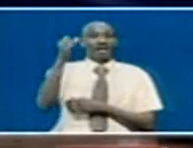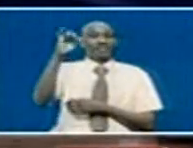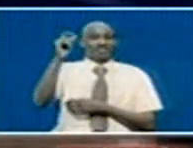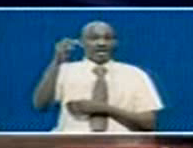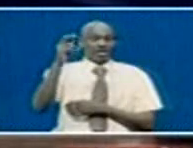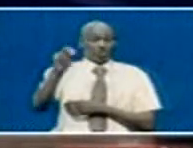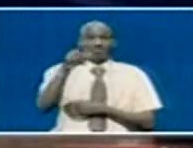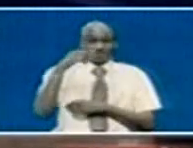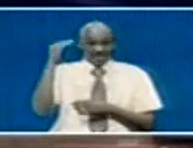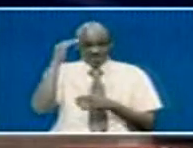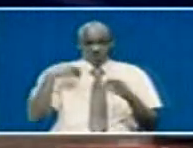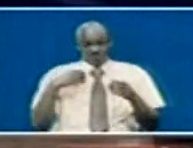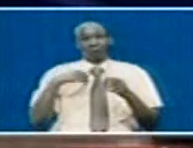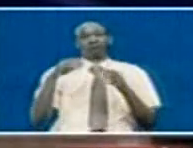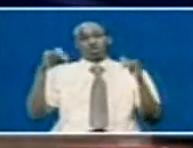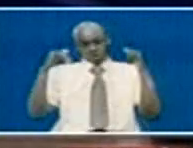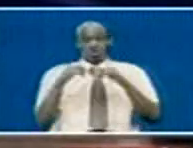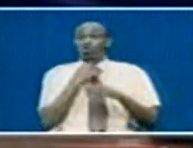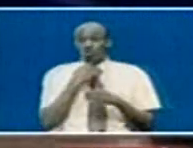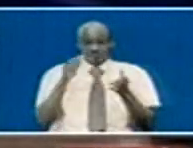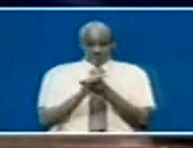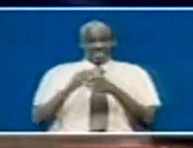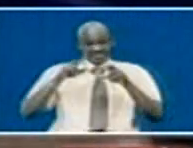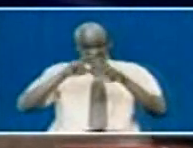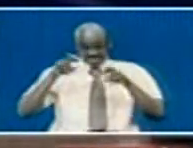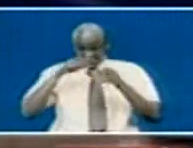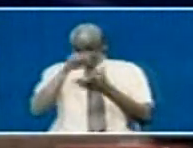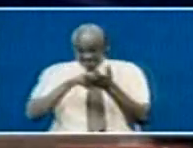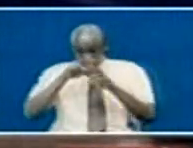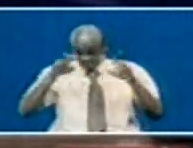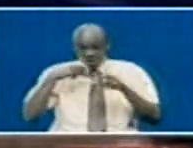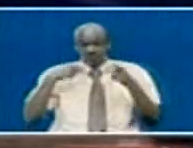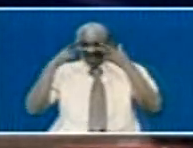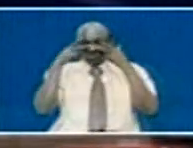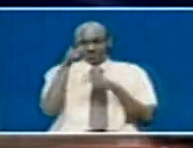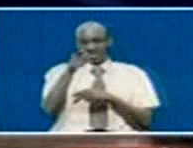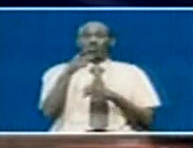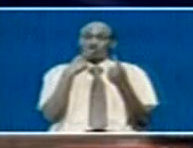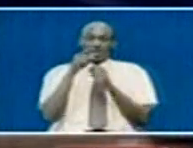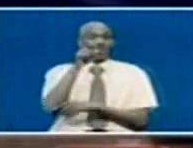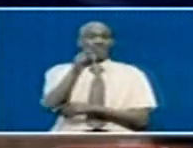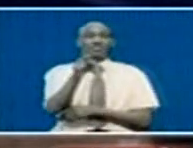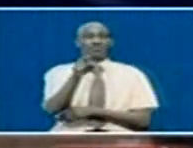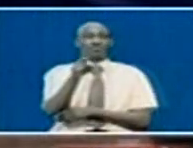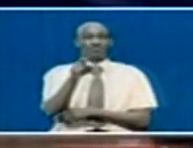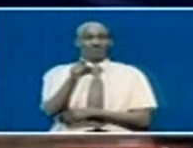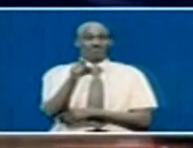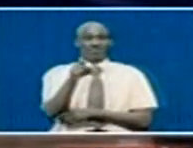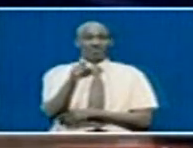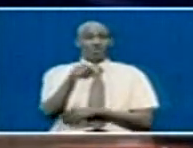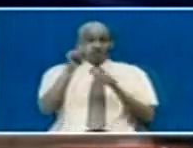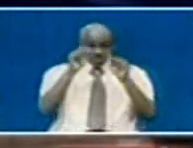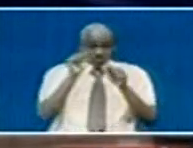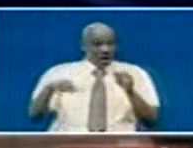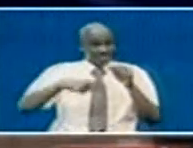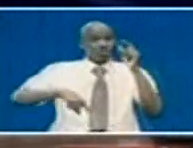He's head of the African Union's Center for the Study and Research on Terrorism. And that's what we're talking about. Can we